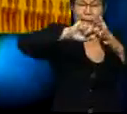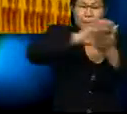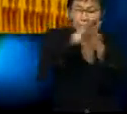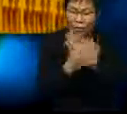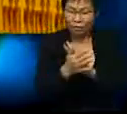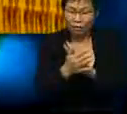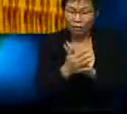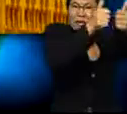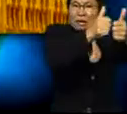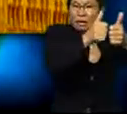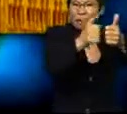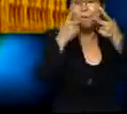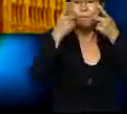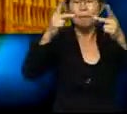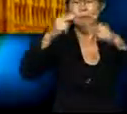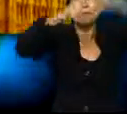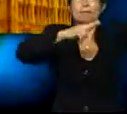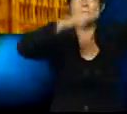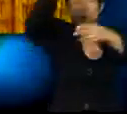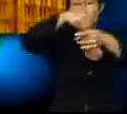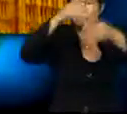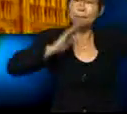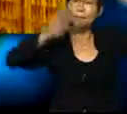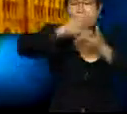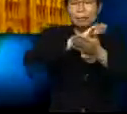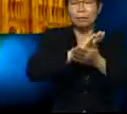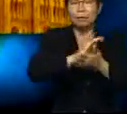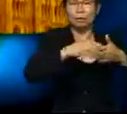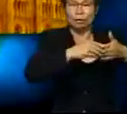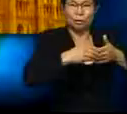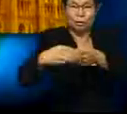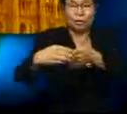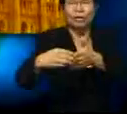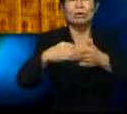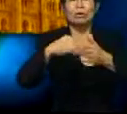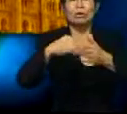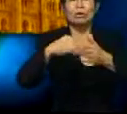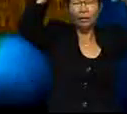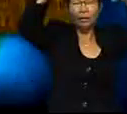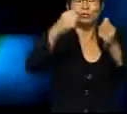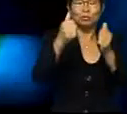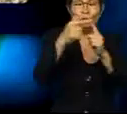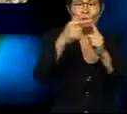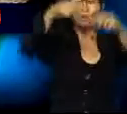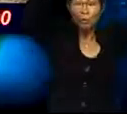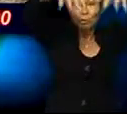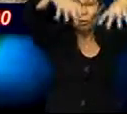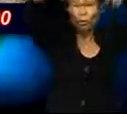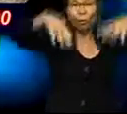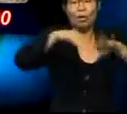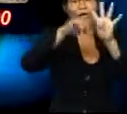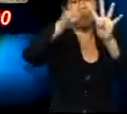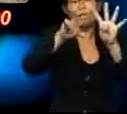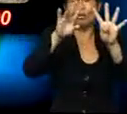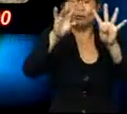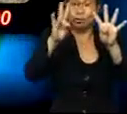the first public building in the country to be lit by electricity. On the 4th of